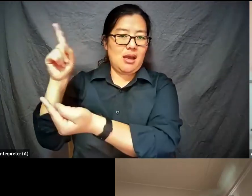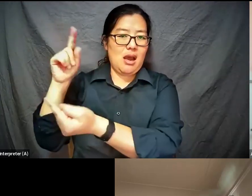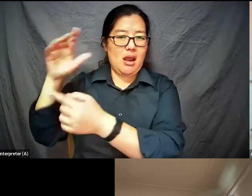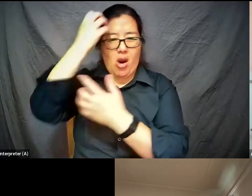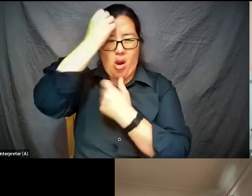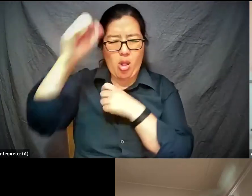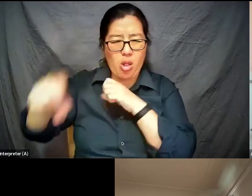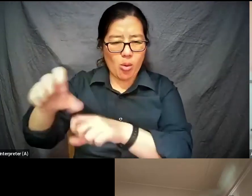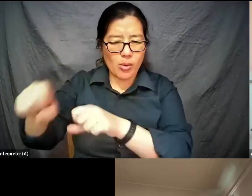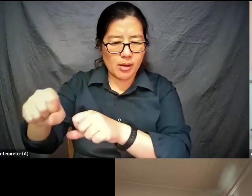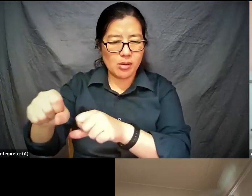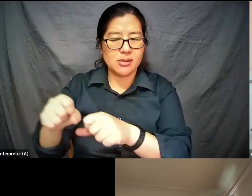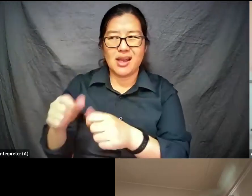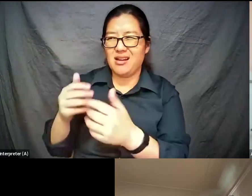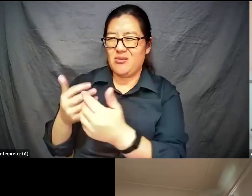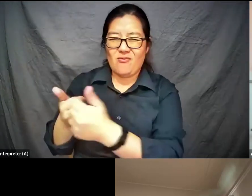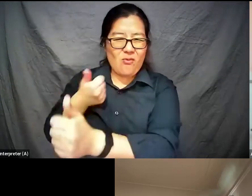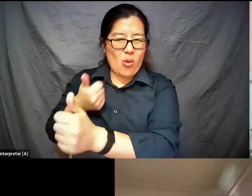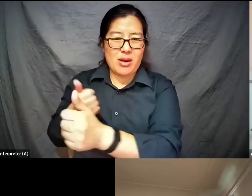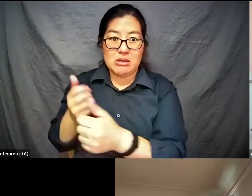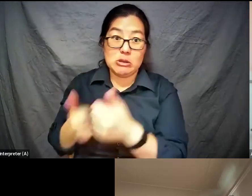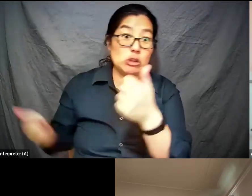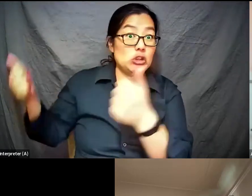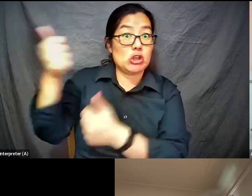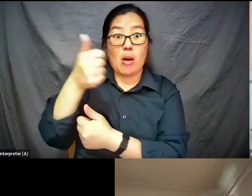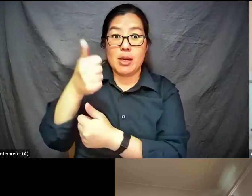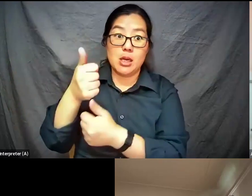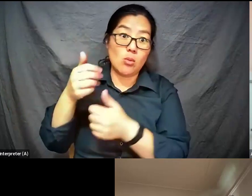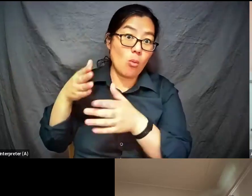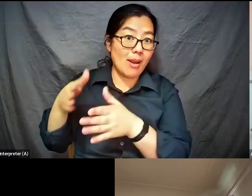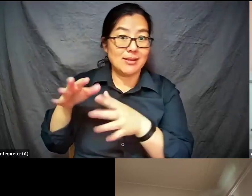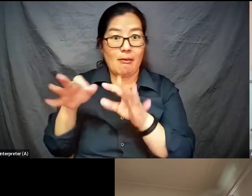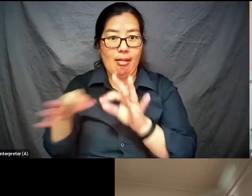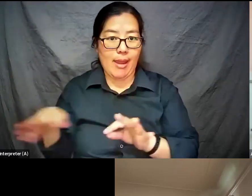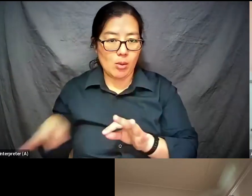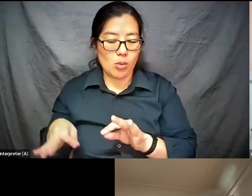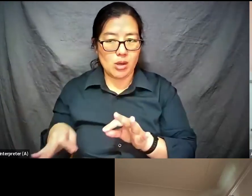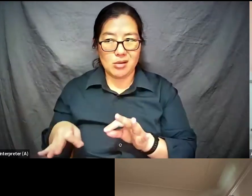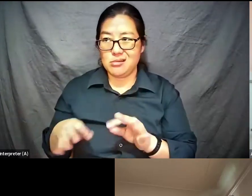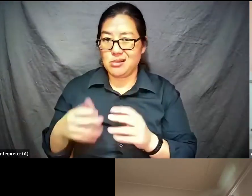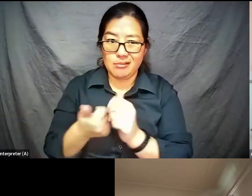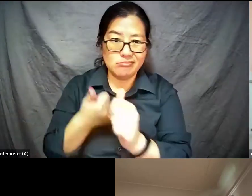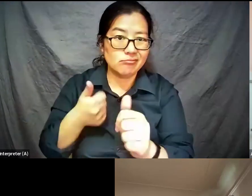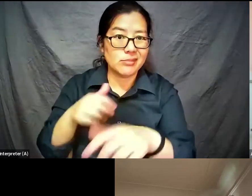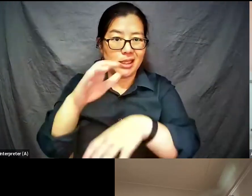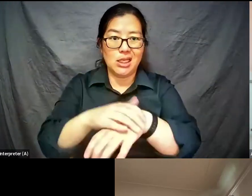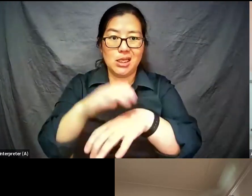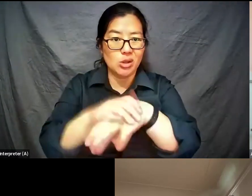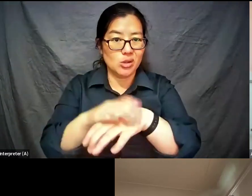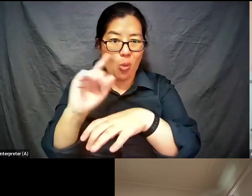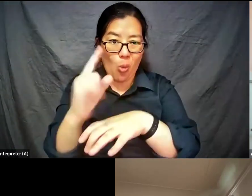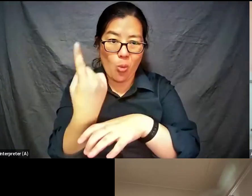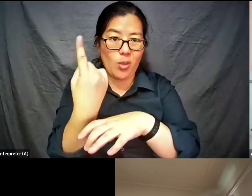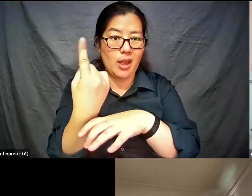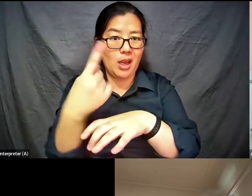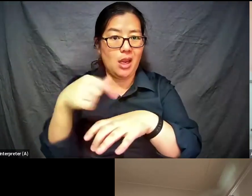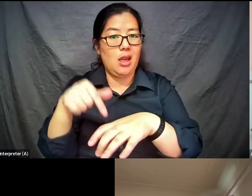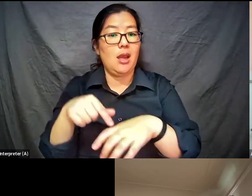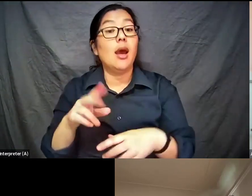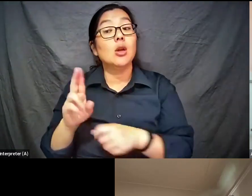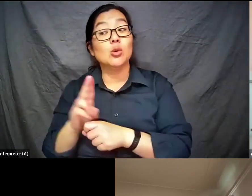tool to add into your toolkit. So just curious, like, in what ways do you think storytelling can move